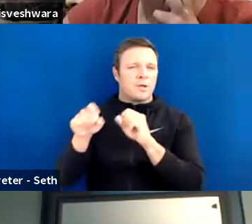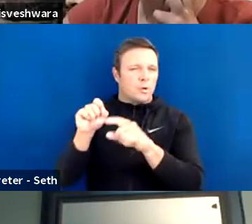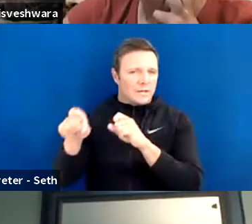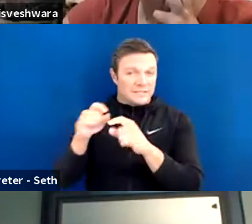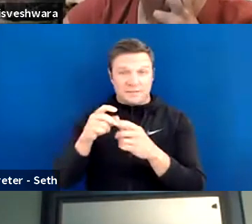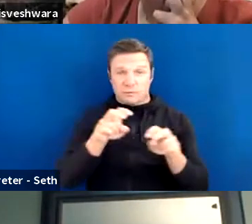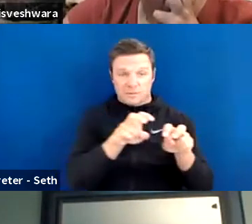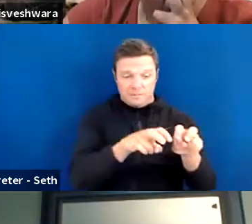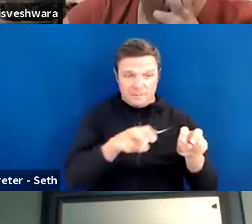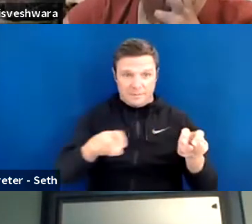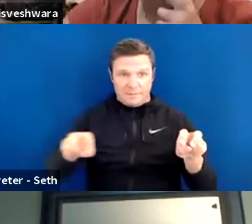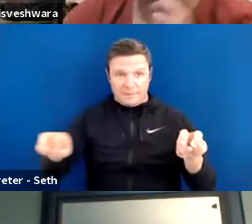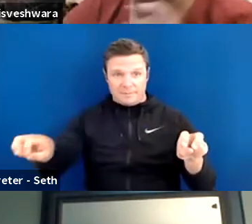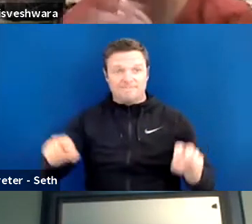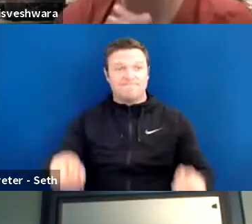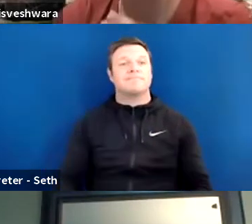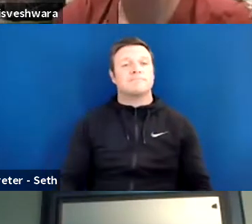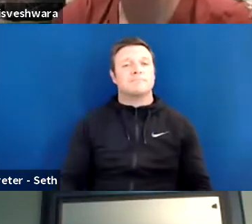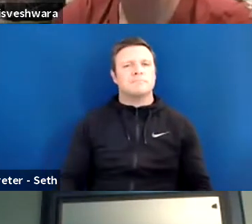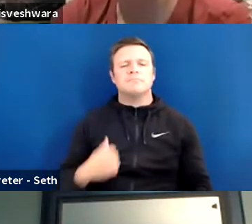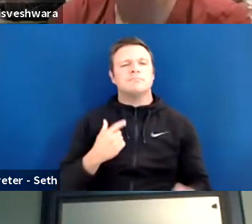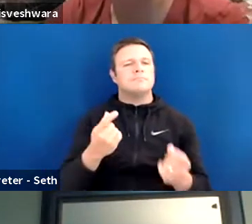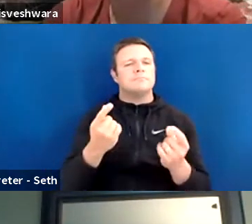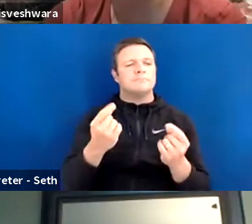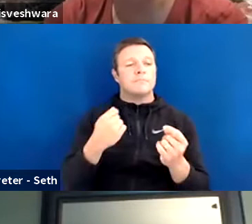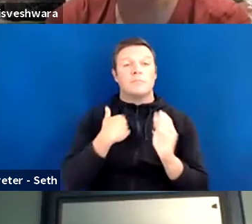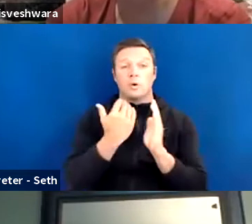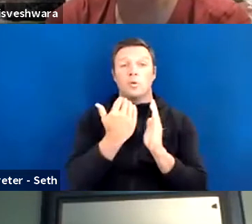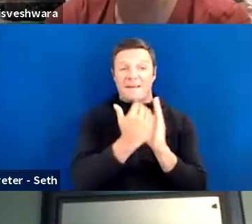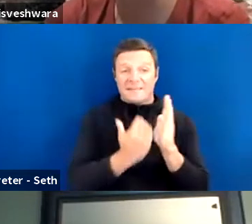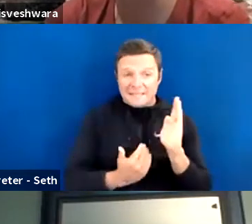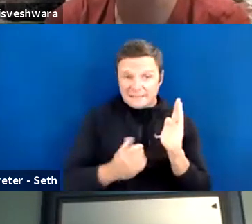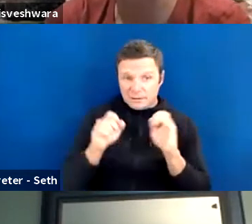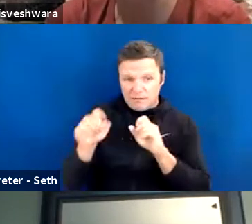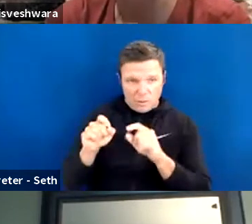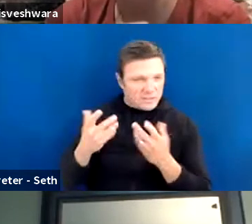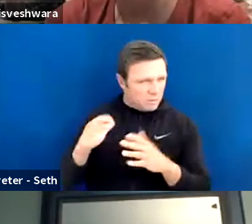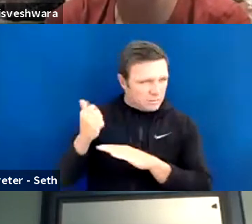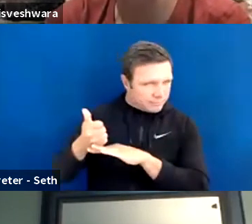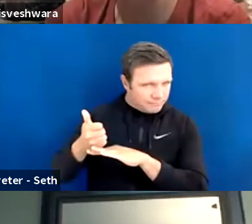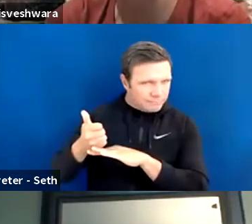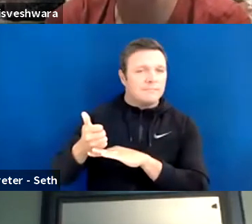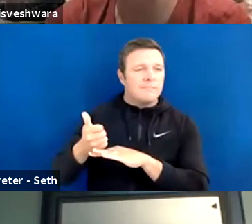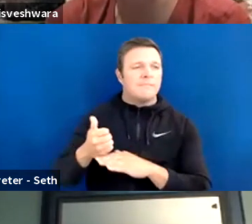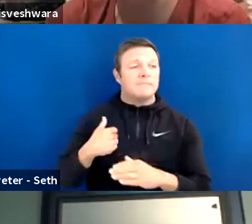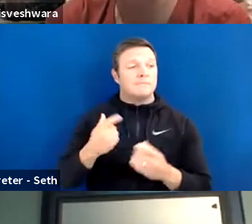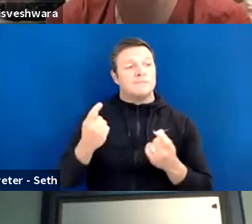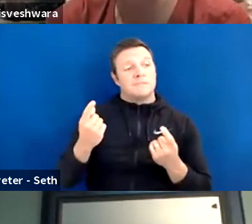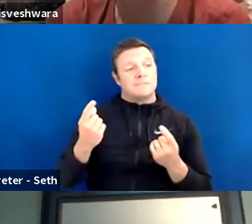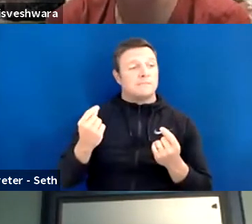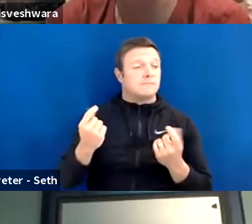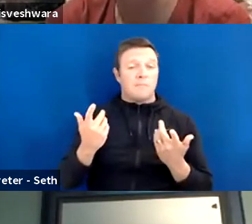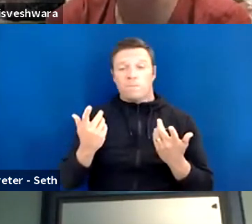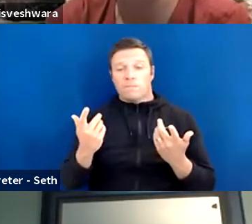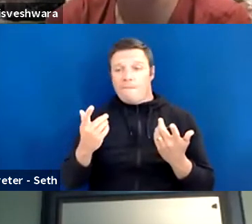panelists. And so the way we're going to do questions is we have a list of questions that we want to ask our panelists. We're just going to kind of call